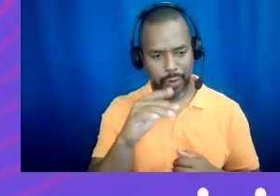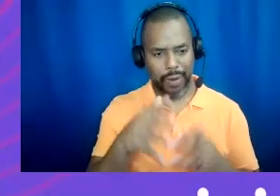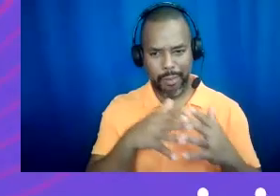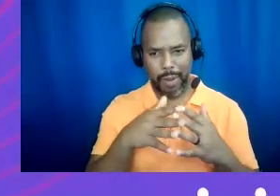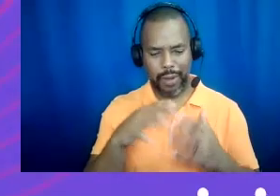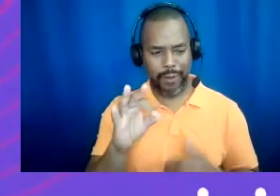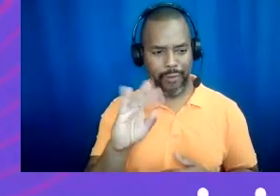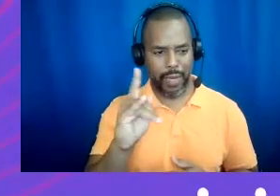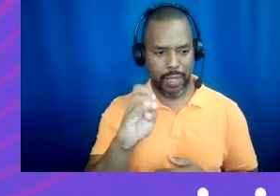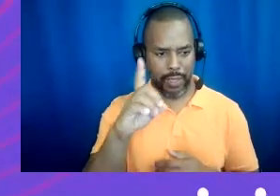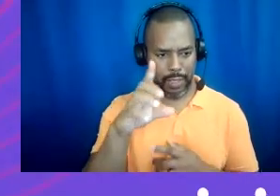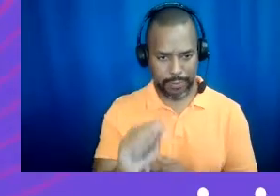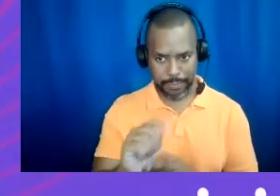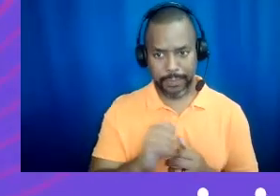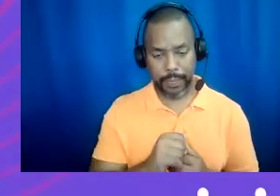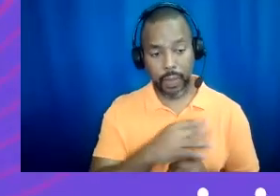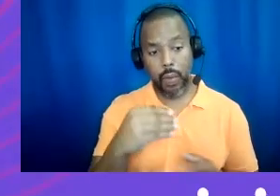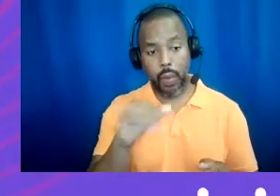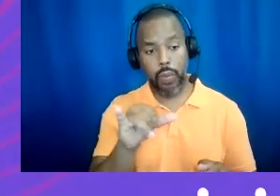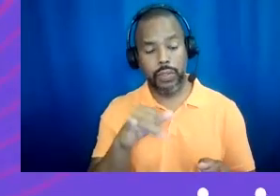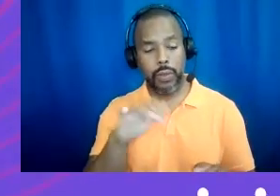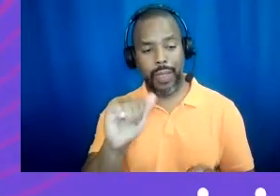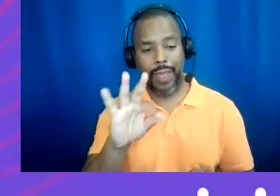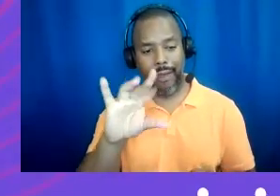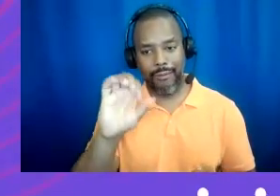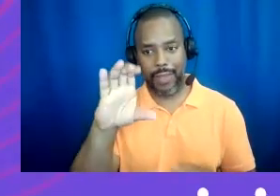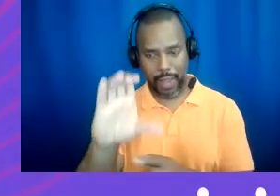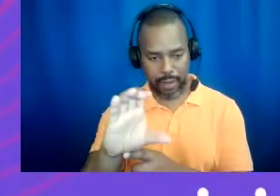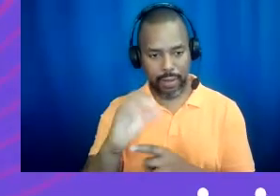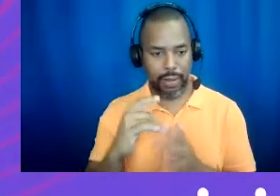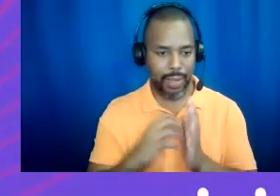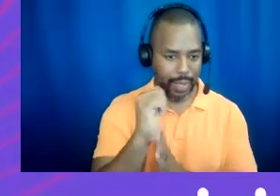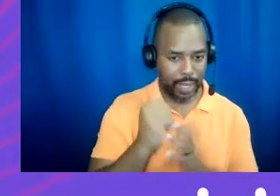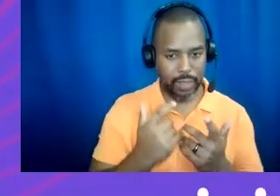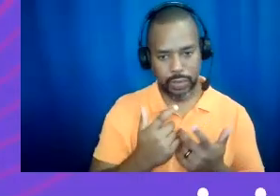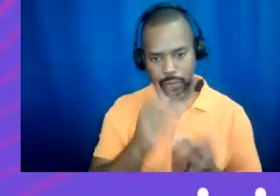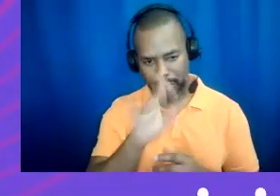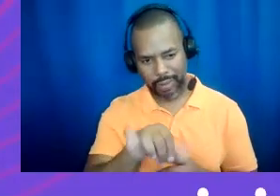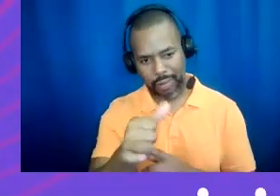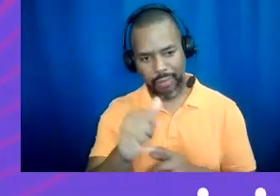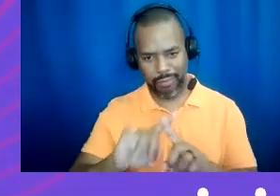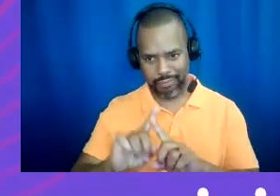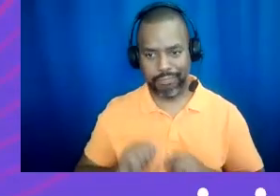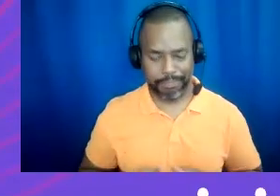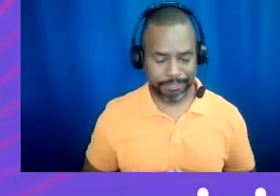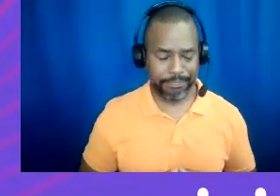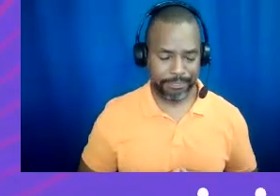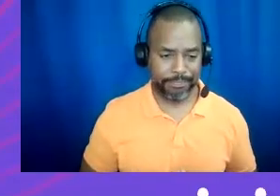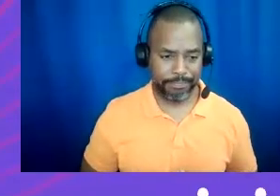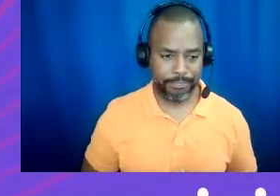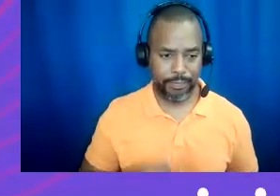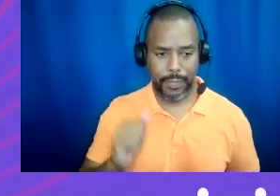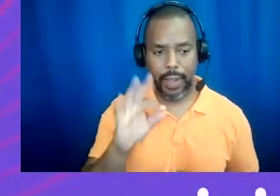then Aflac, you have your short-term disability, accident insurance, cancer insurance. The Aflac